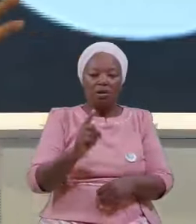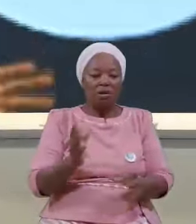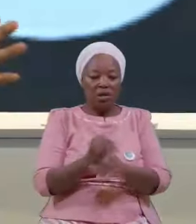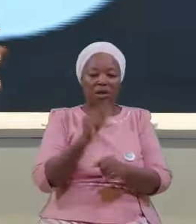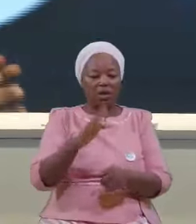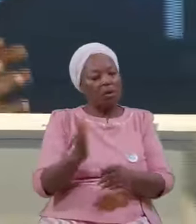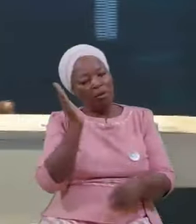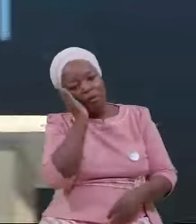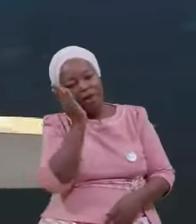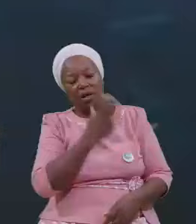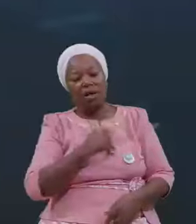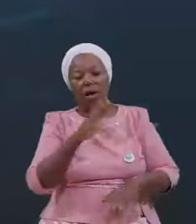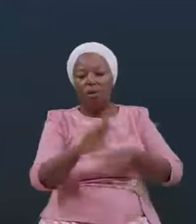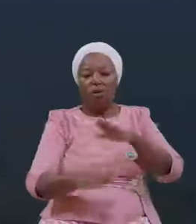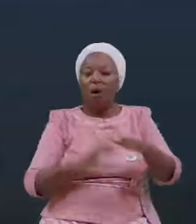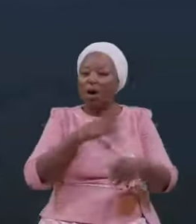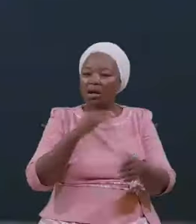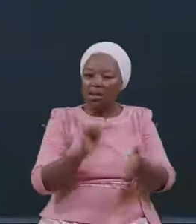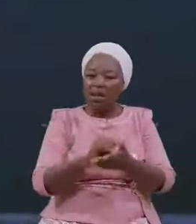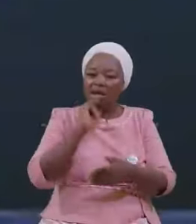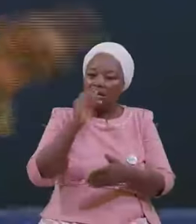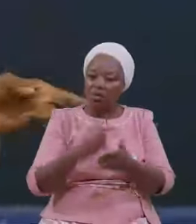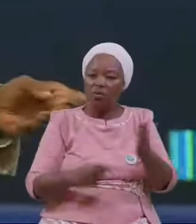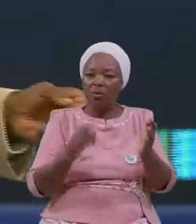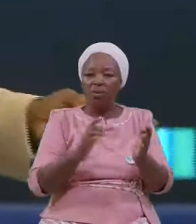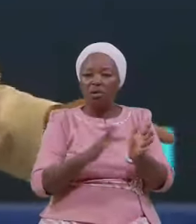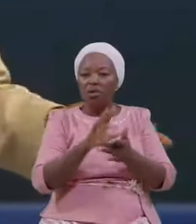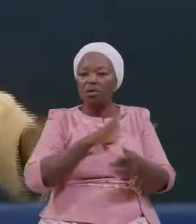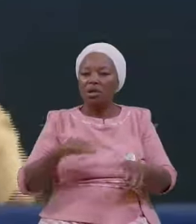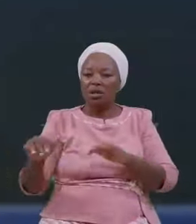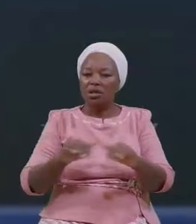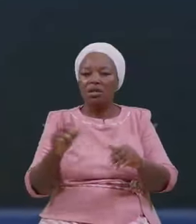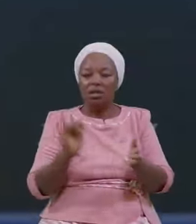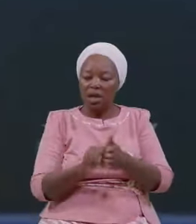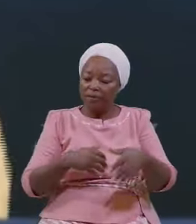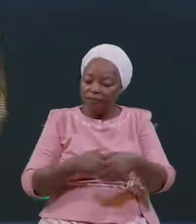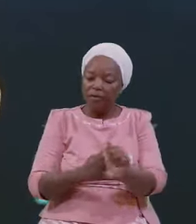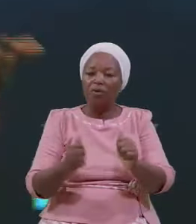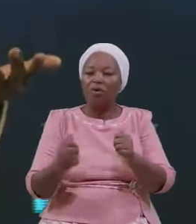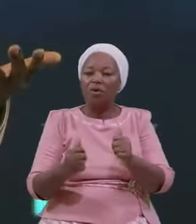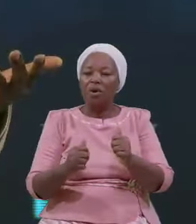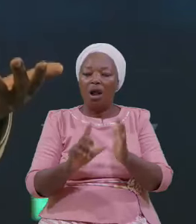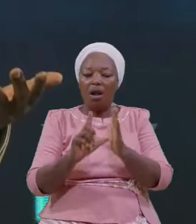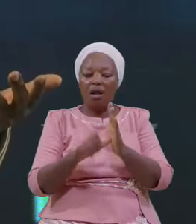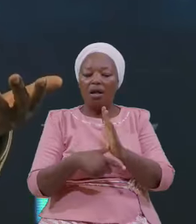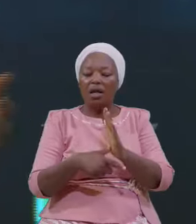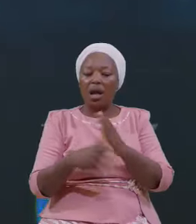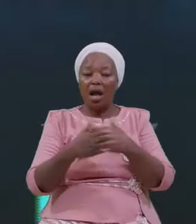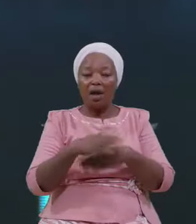what Christ did that followed. After what he said,